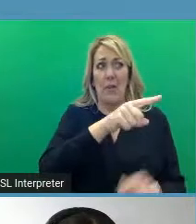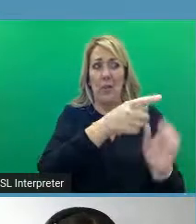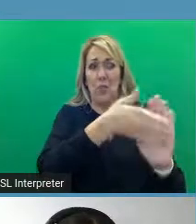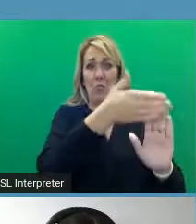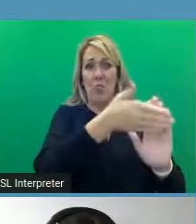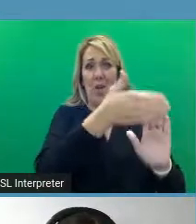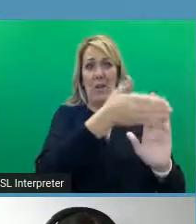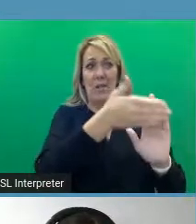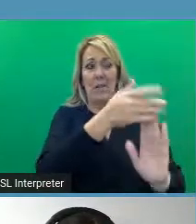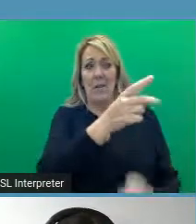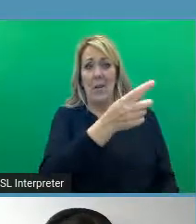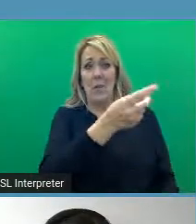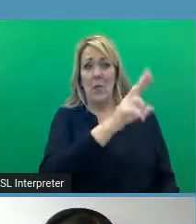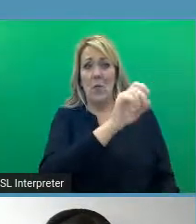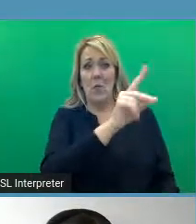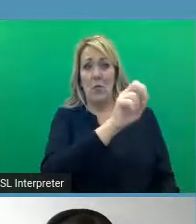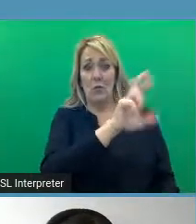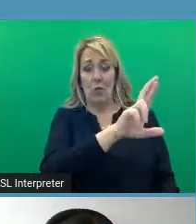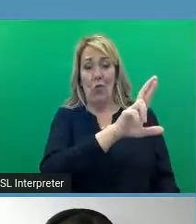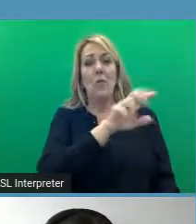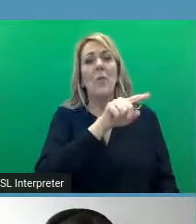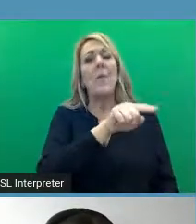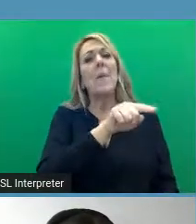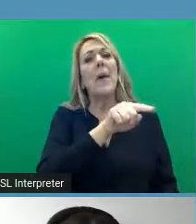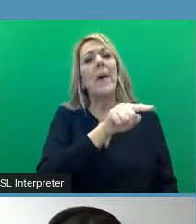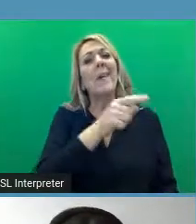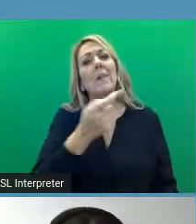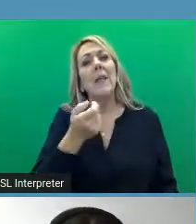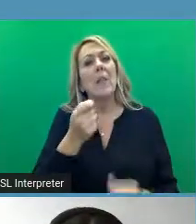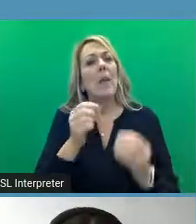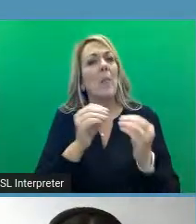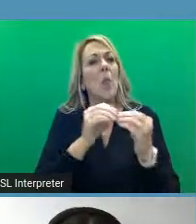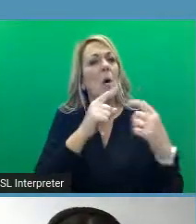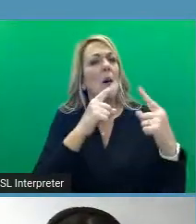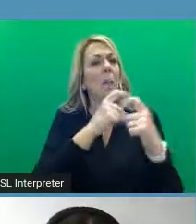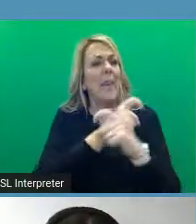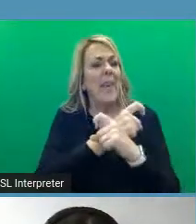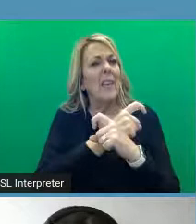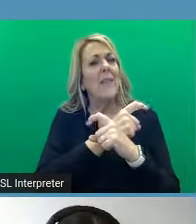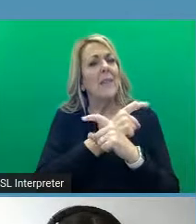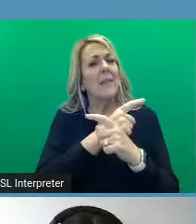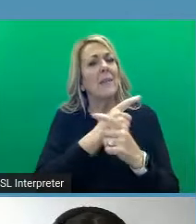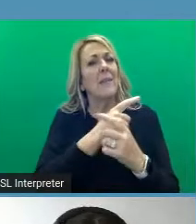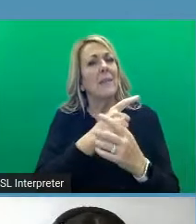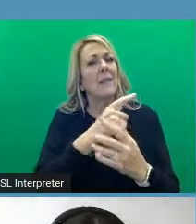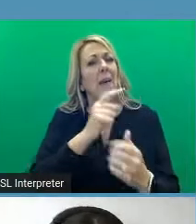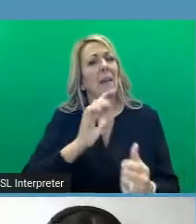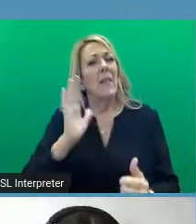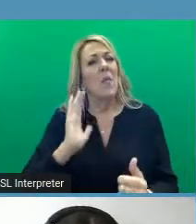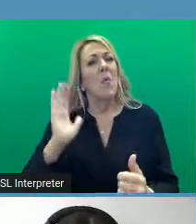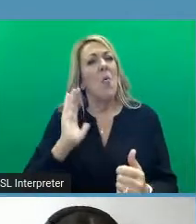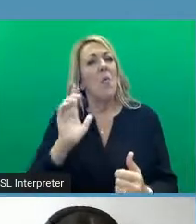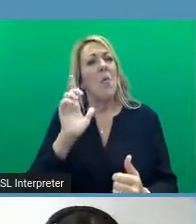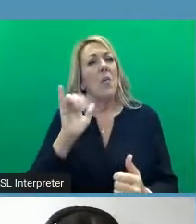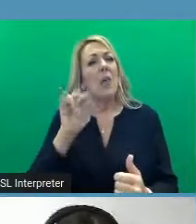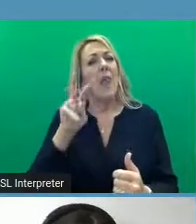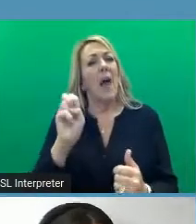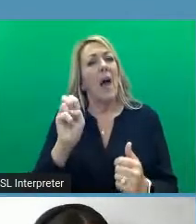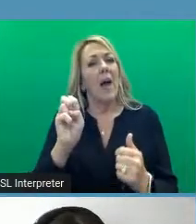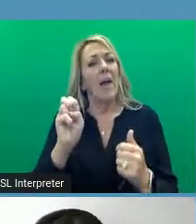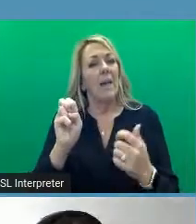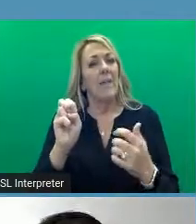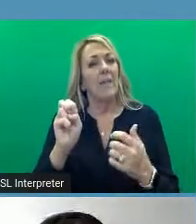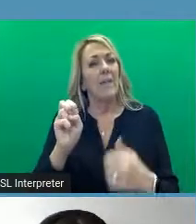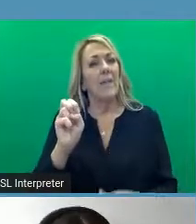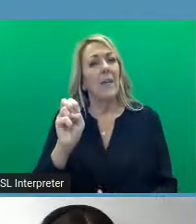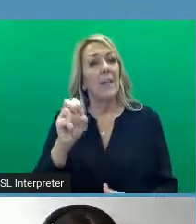producer, except it's a little bit more complicated. It's a little bit more like the old live stream studios. If